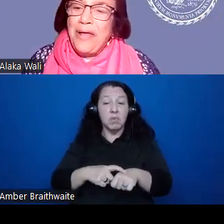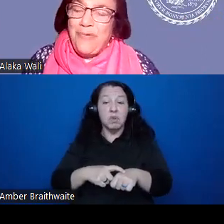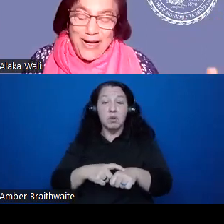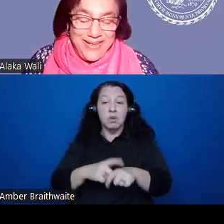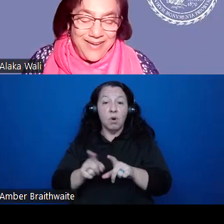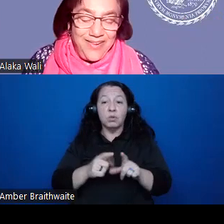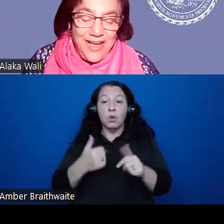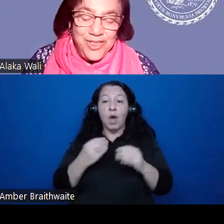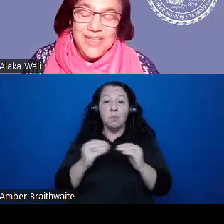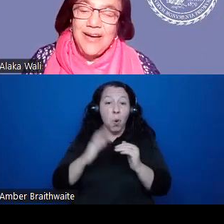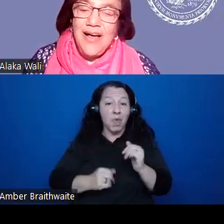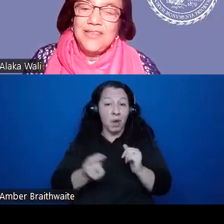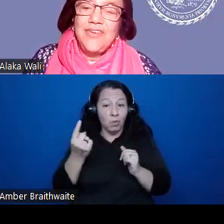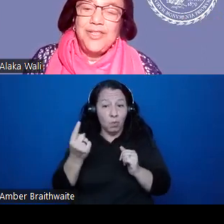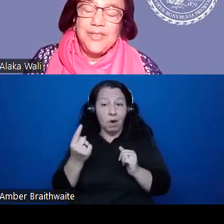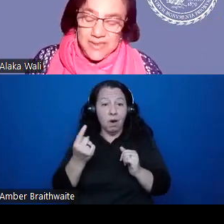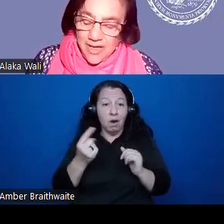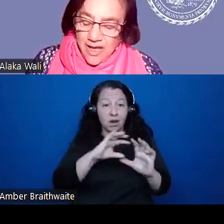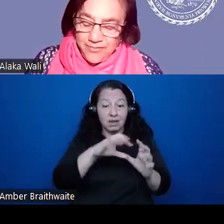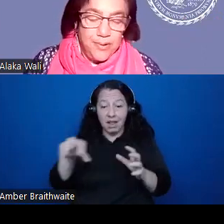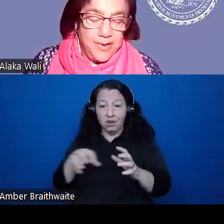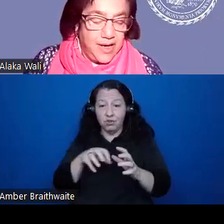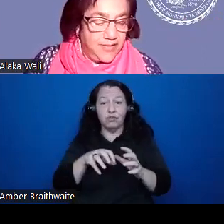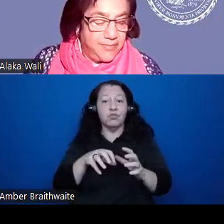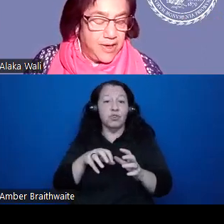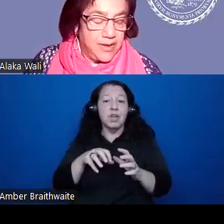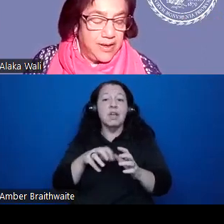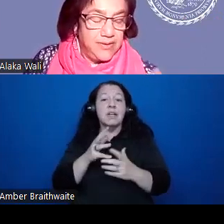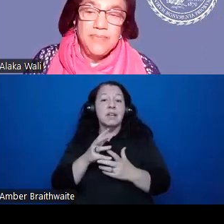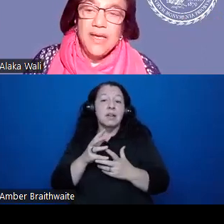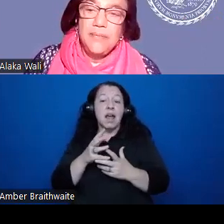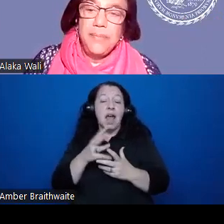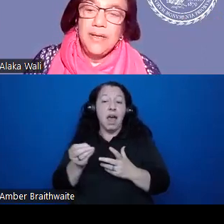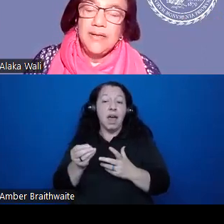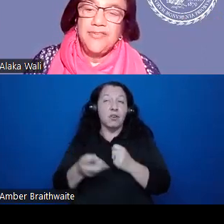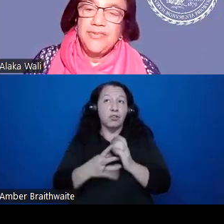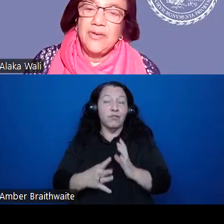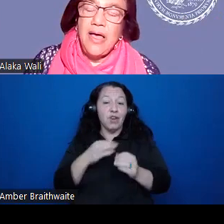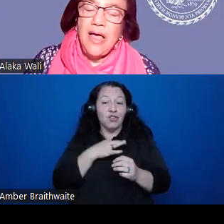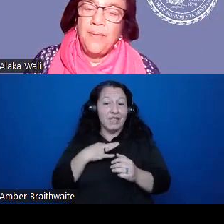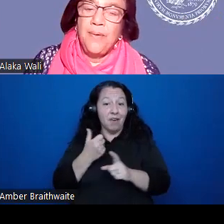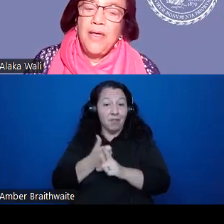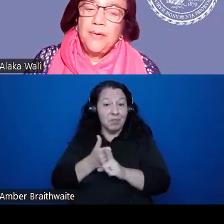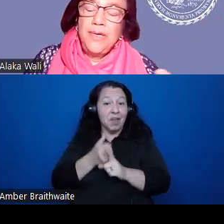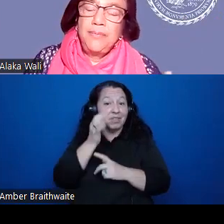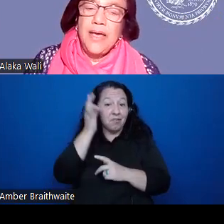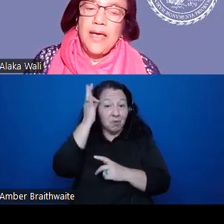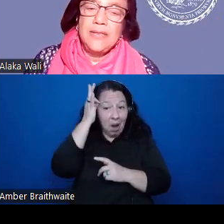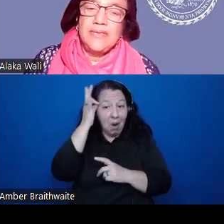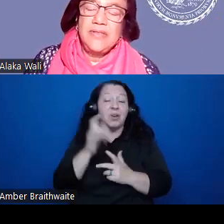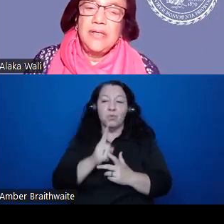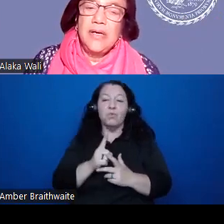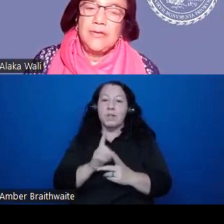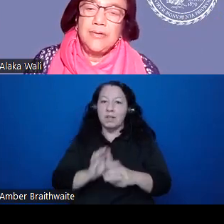more than one collection and conservation staff who were Native American. And this made a big difference in how we began